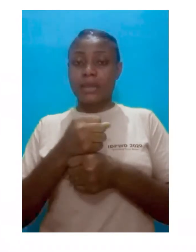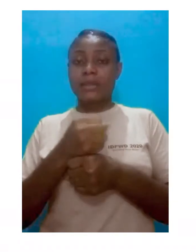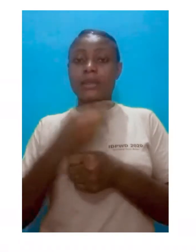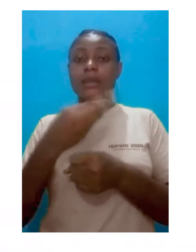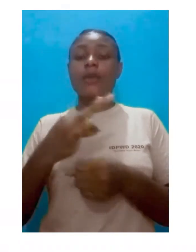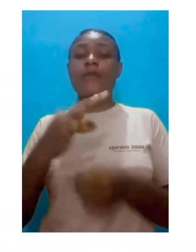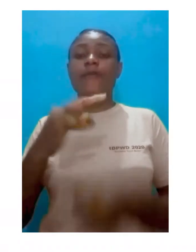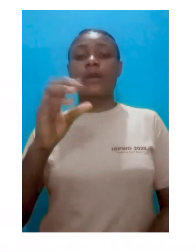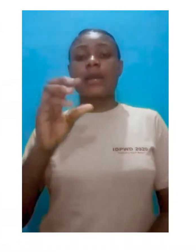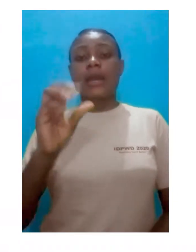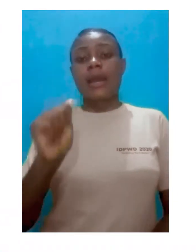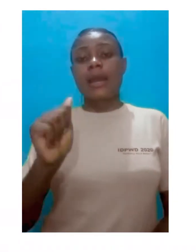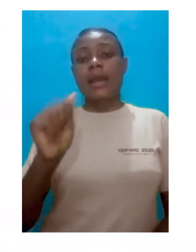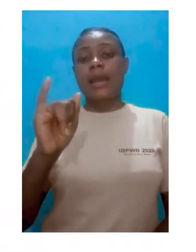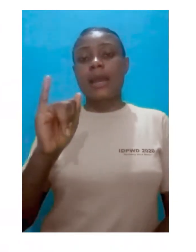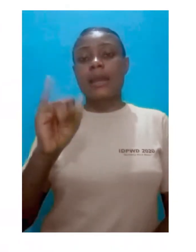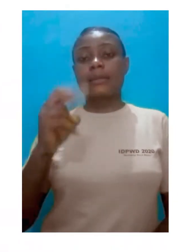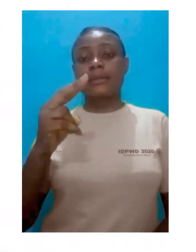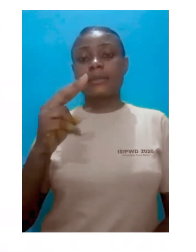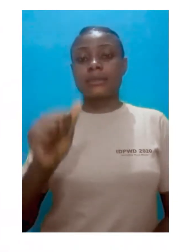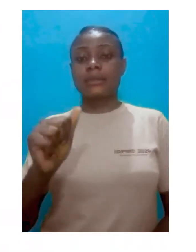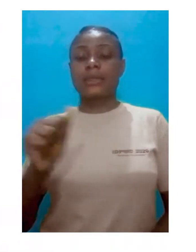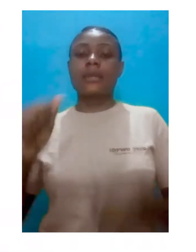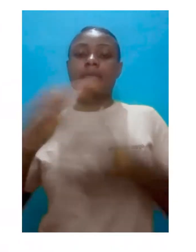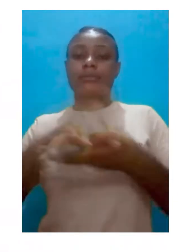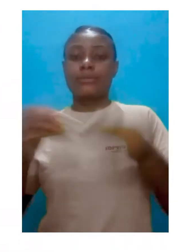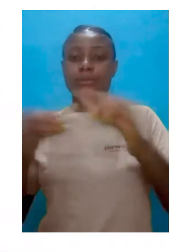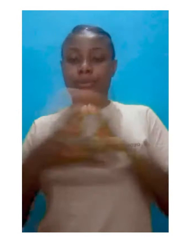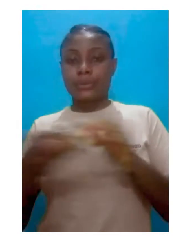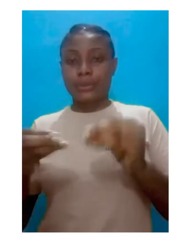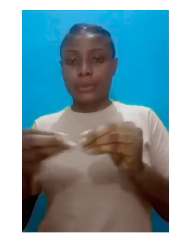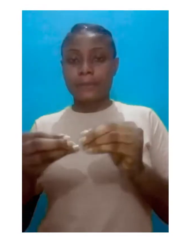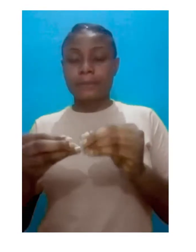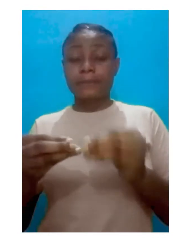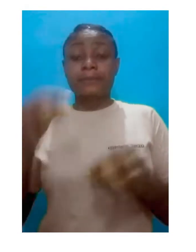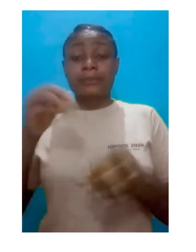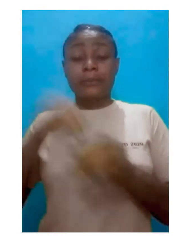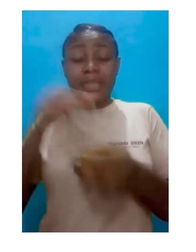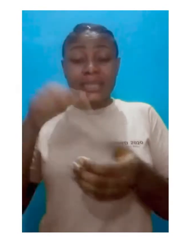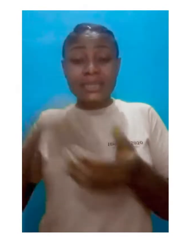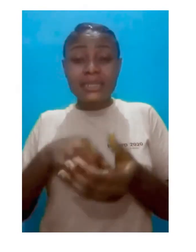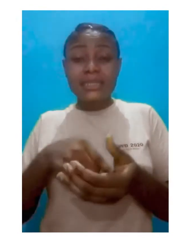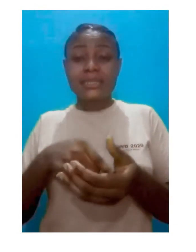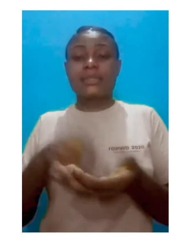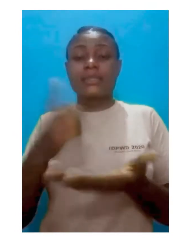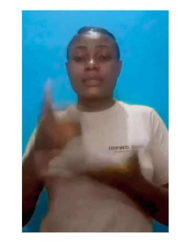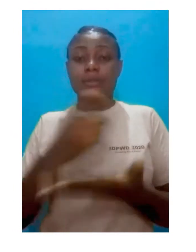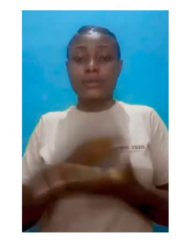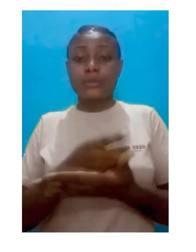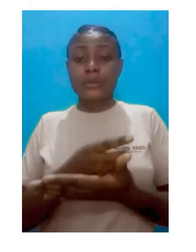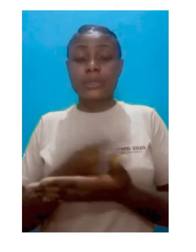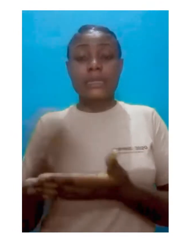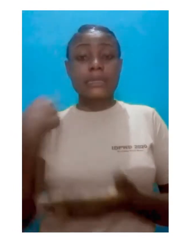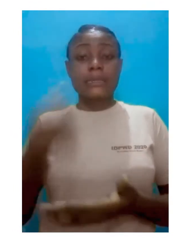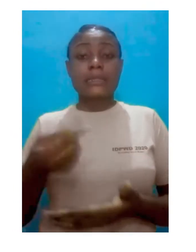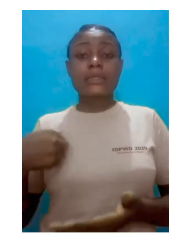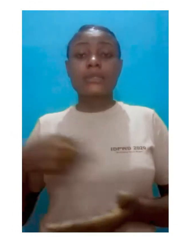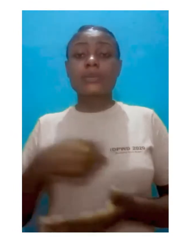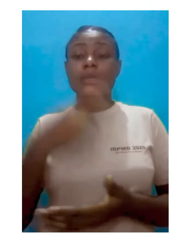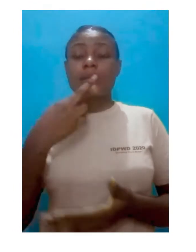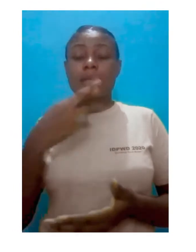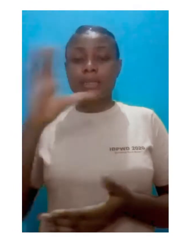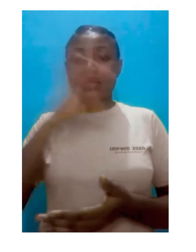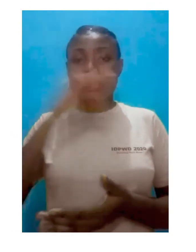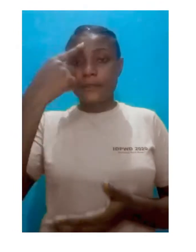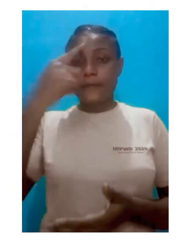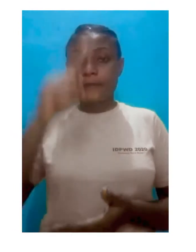my paraphrase of Aisha's narrative. And in this segment, since